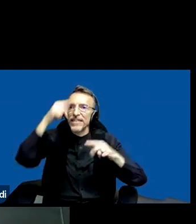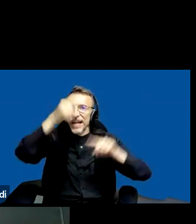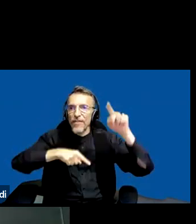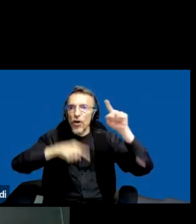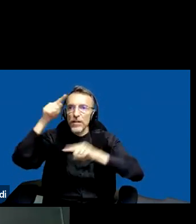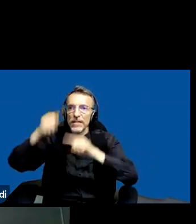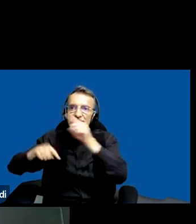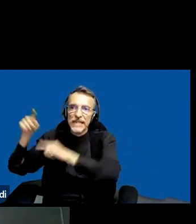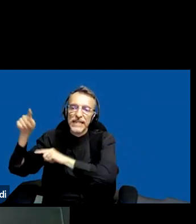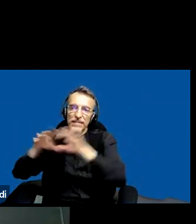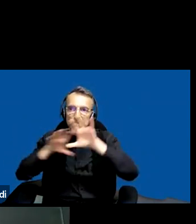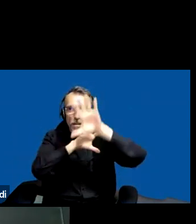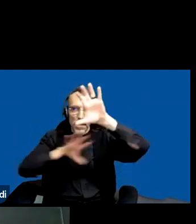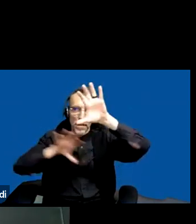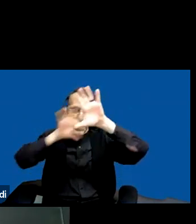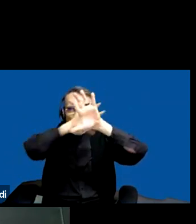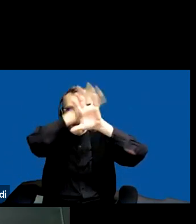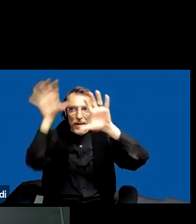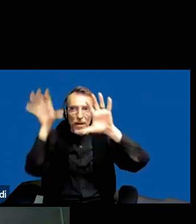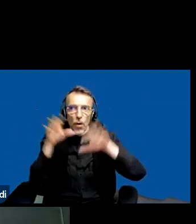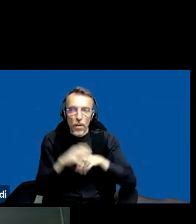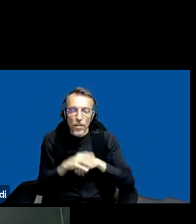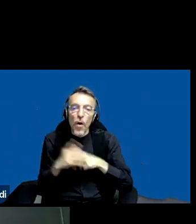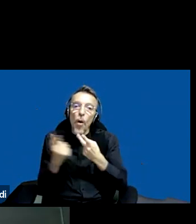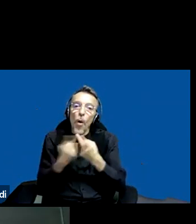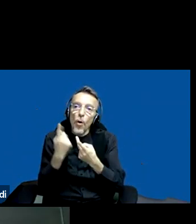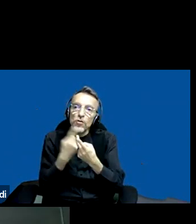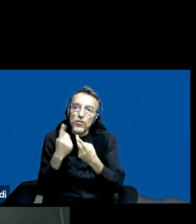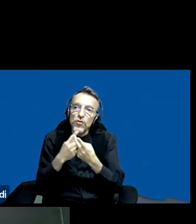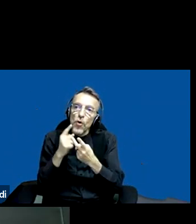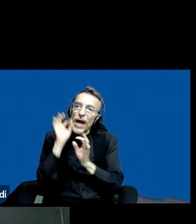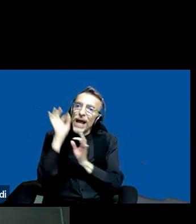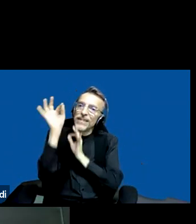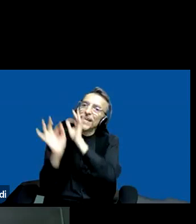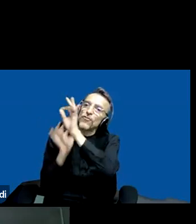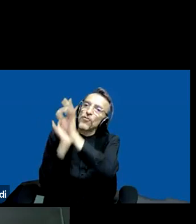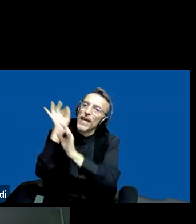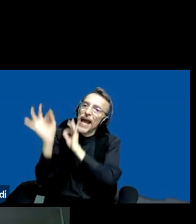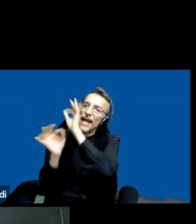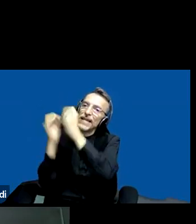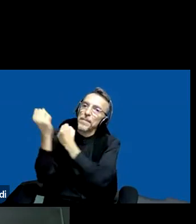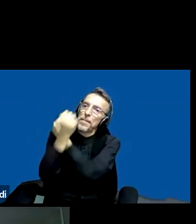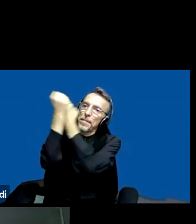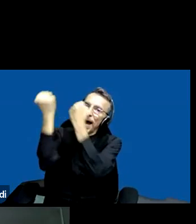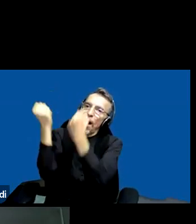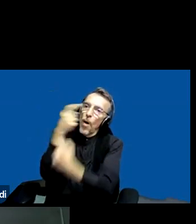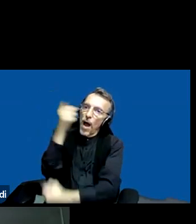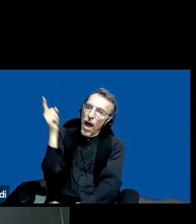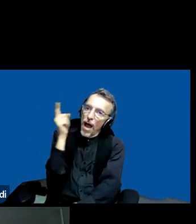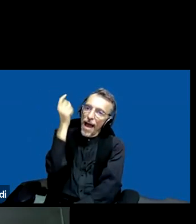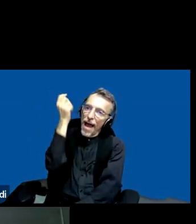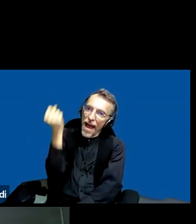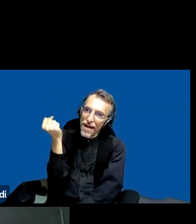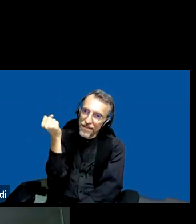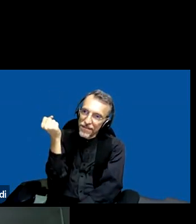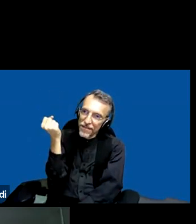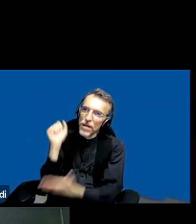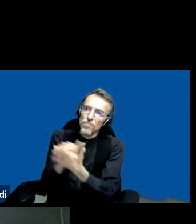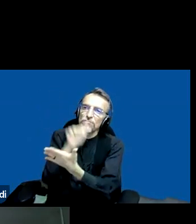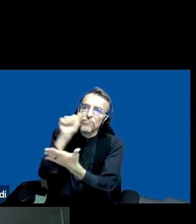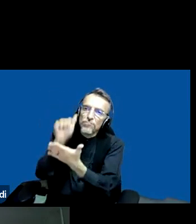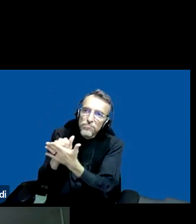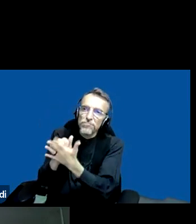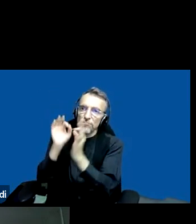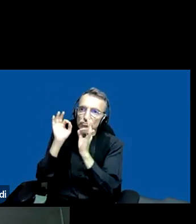perspectives, and actually to interrogate power properly around, going back to that wonderful quote